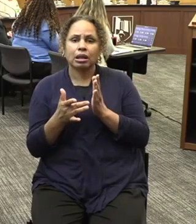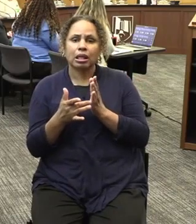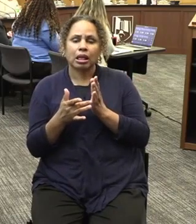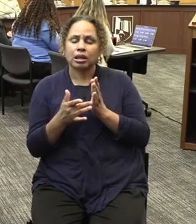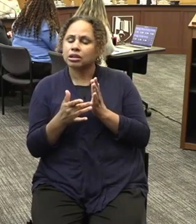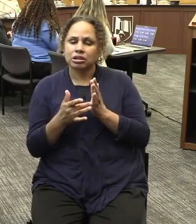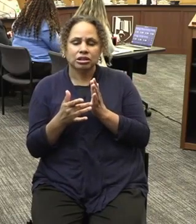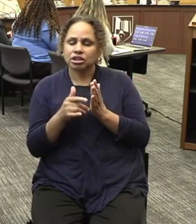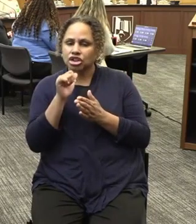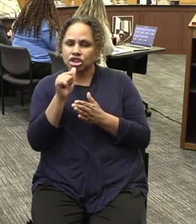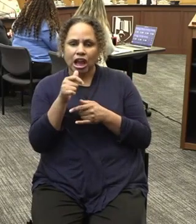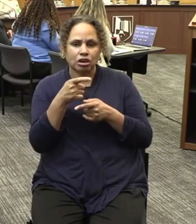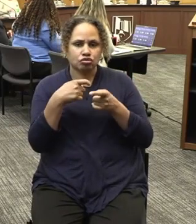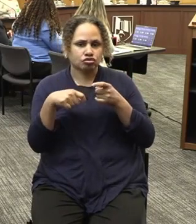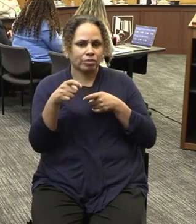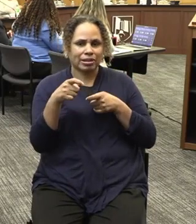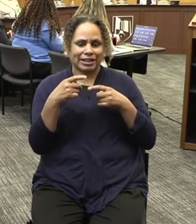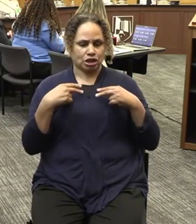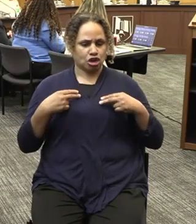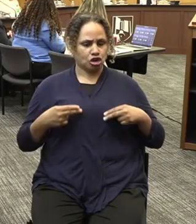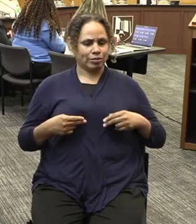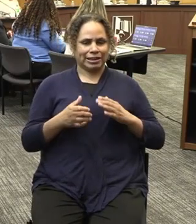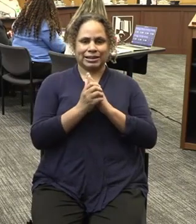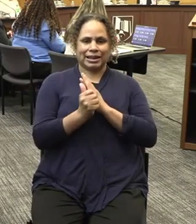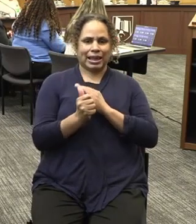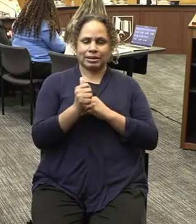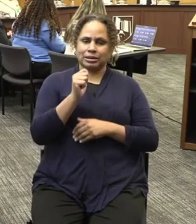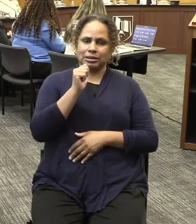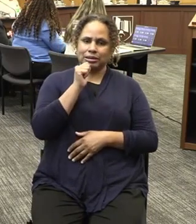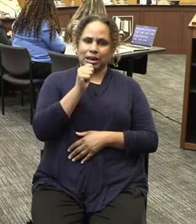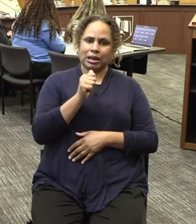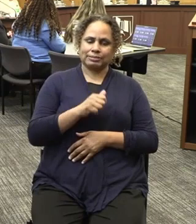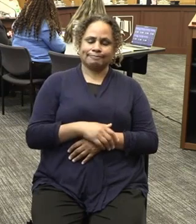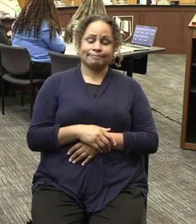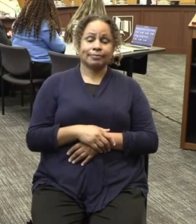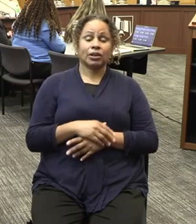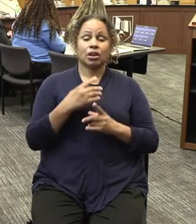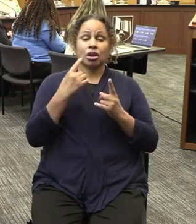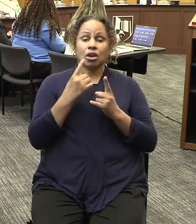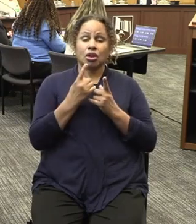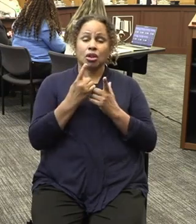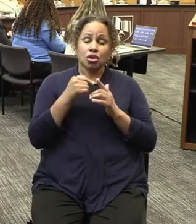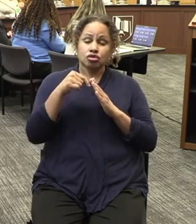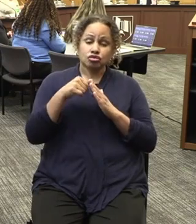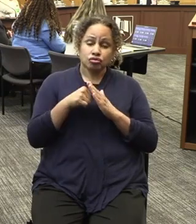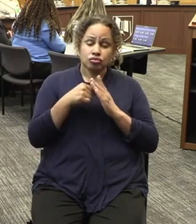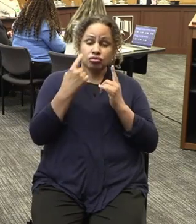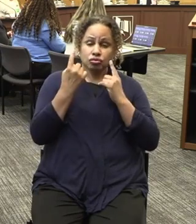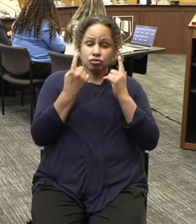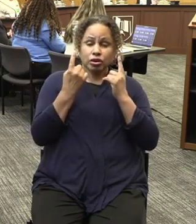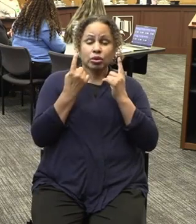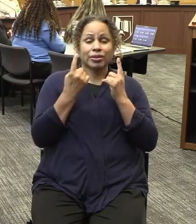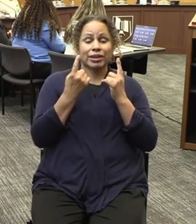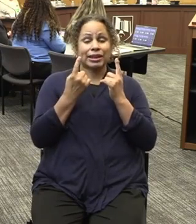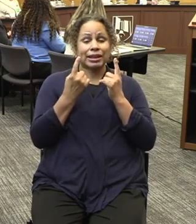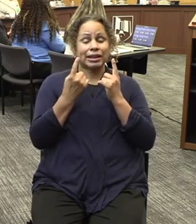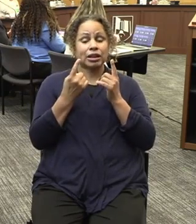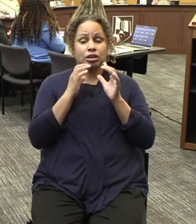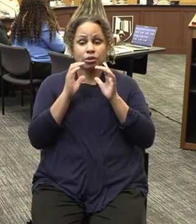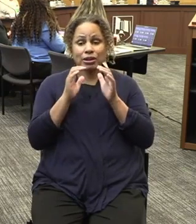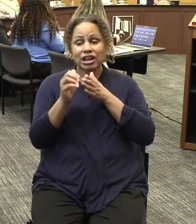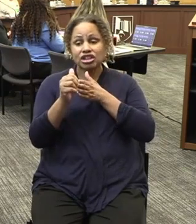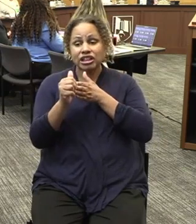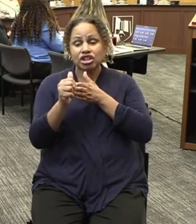not replace human talent. Critical thinking, communication, leadership, and problem-solving skills